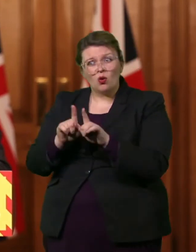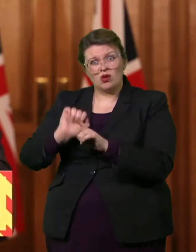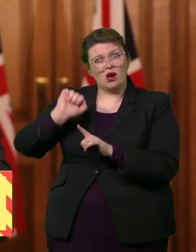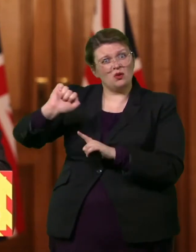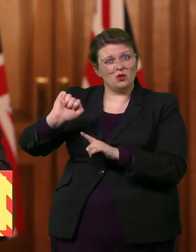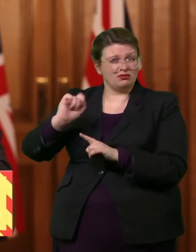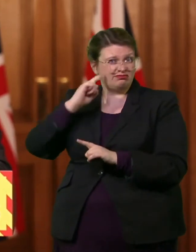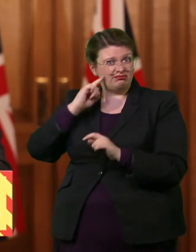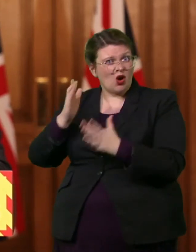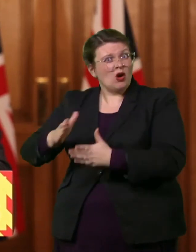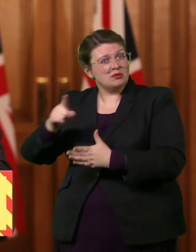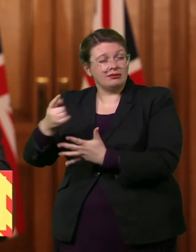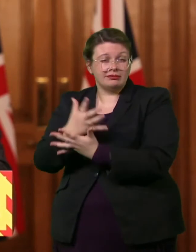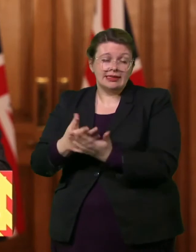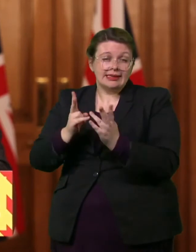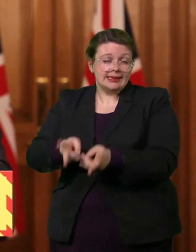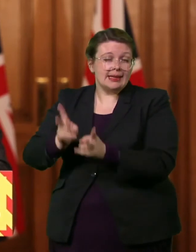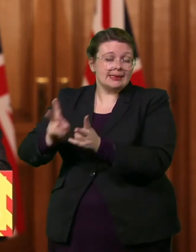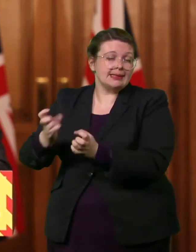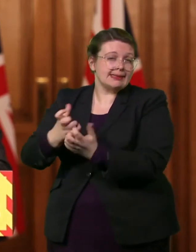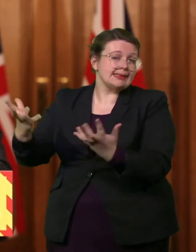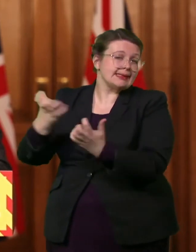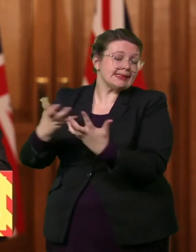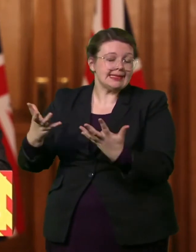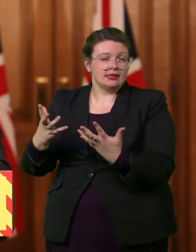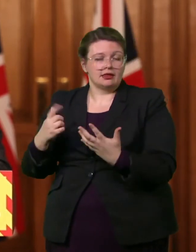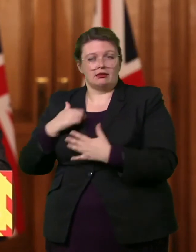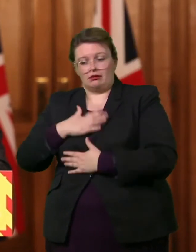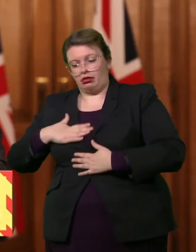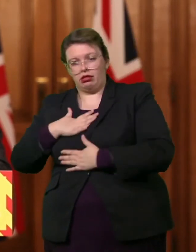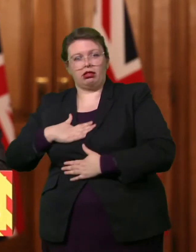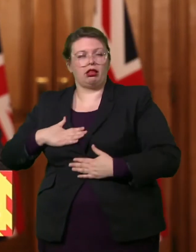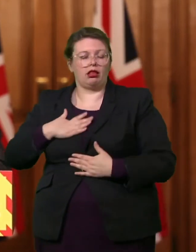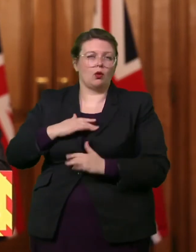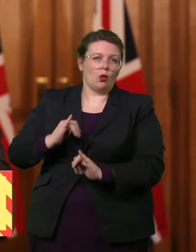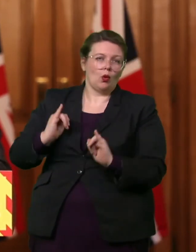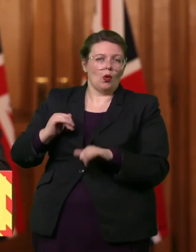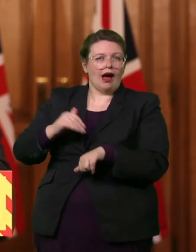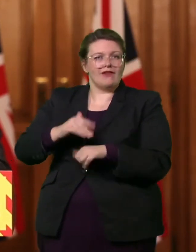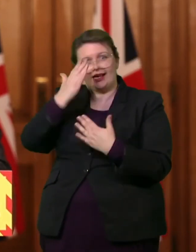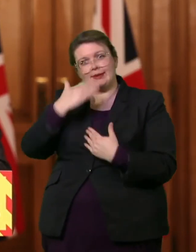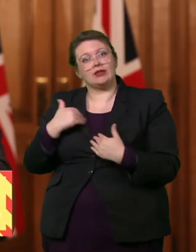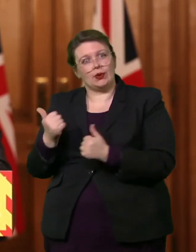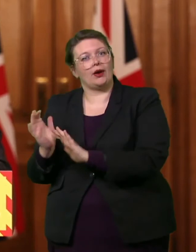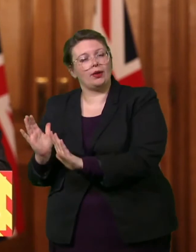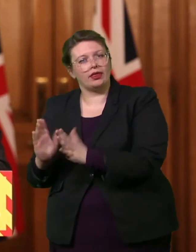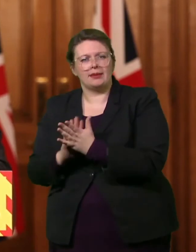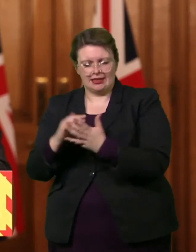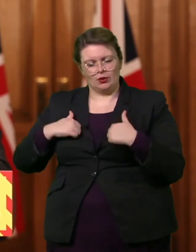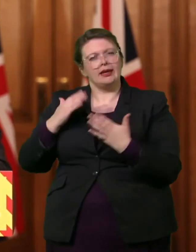a significant psychological impact. So we are putting in place that support to make sure that